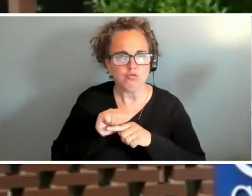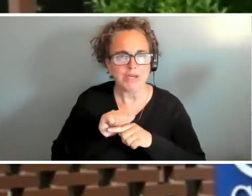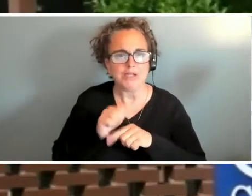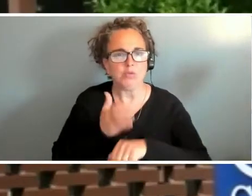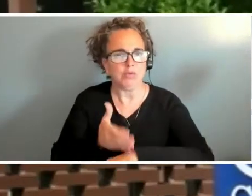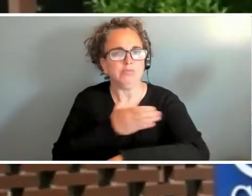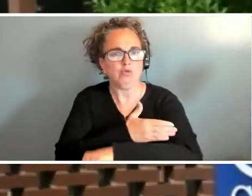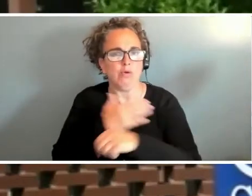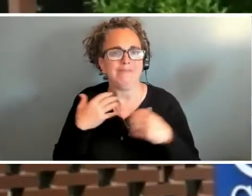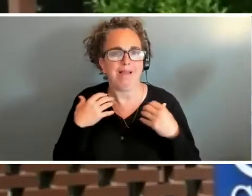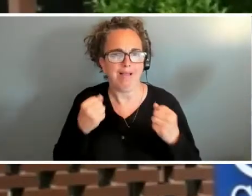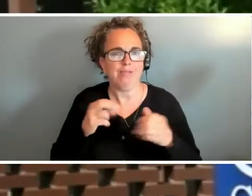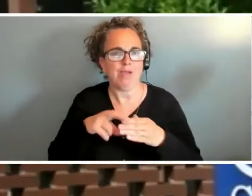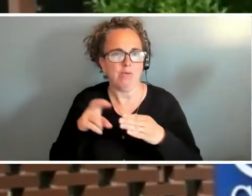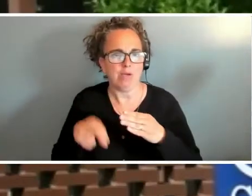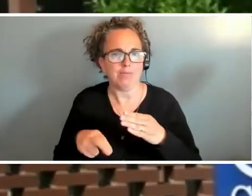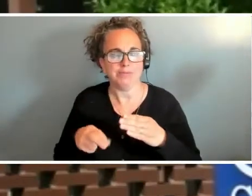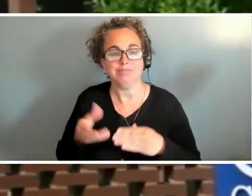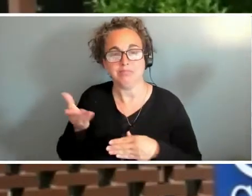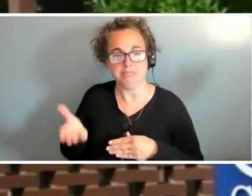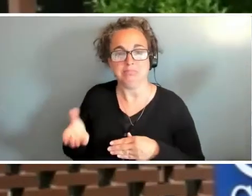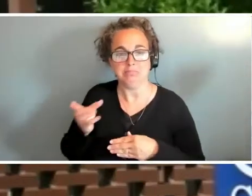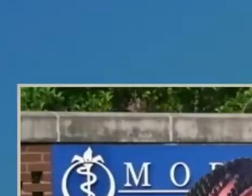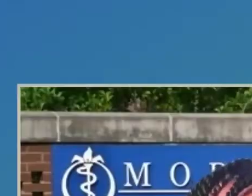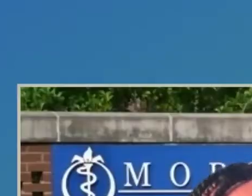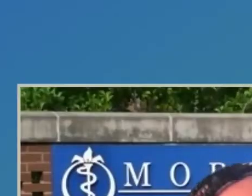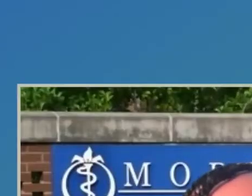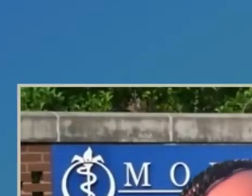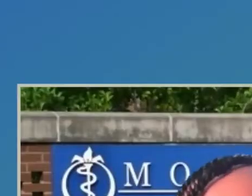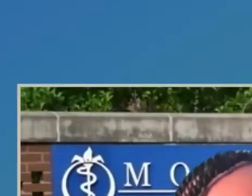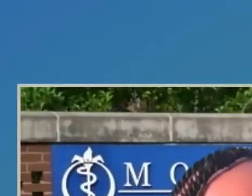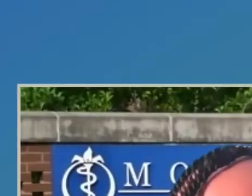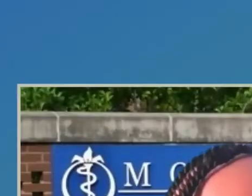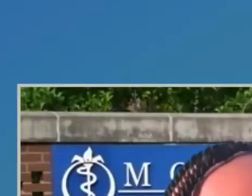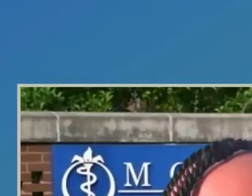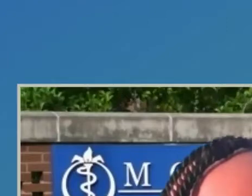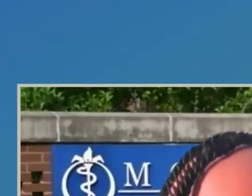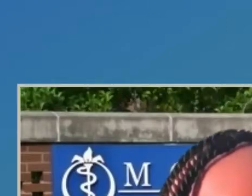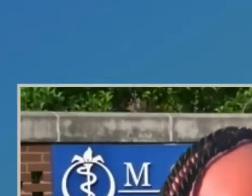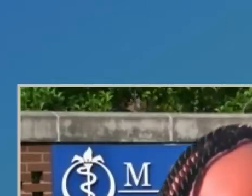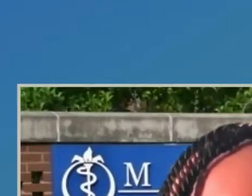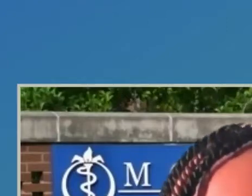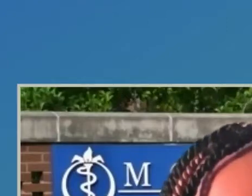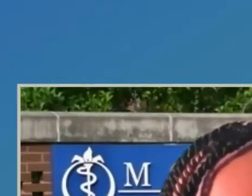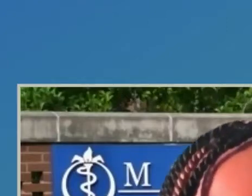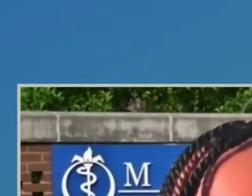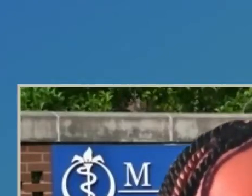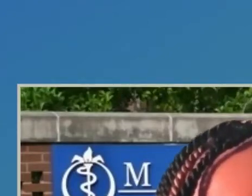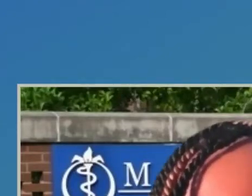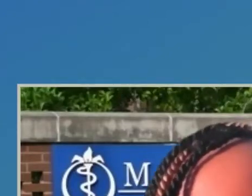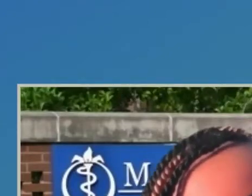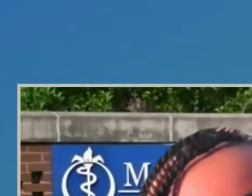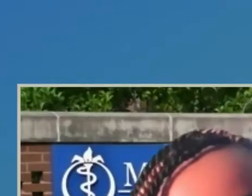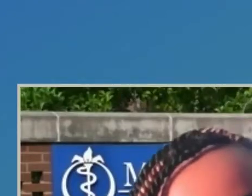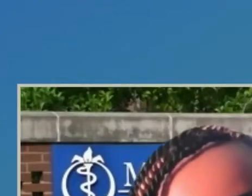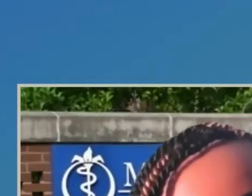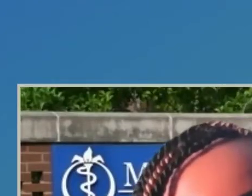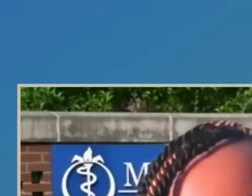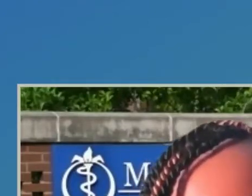outcomes. He is here with us today to share the history of the Faculty Development Program. Dr. Russ.